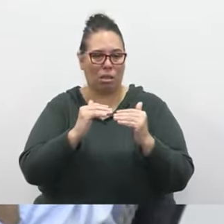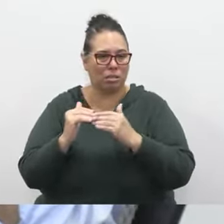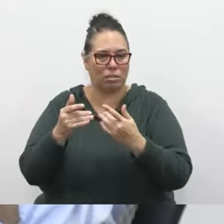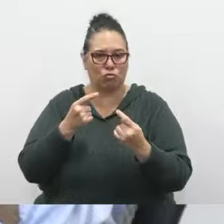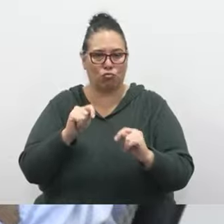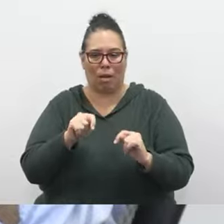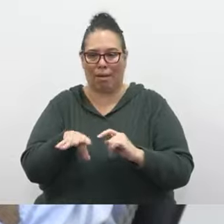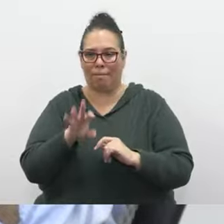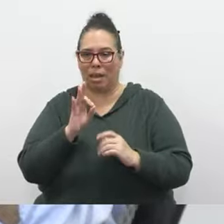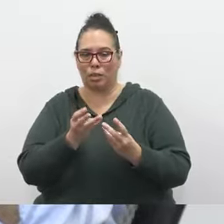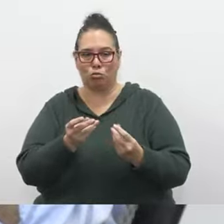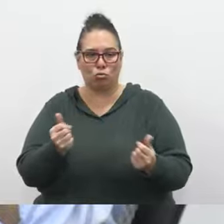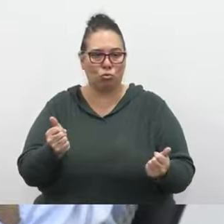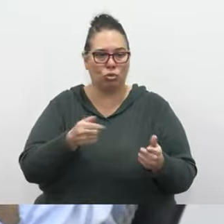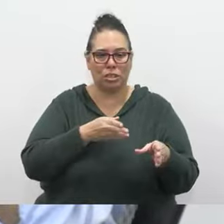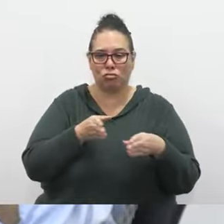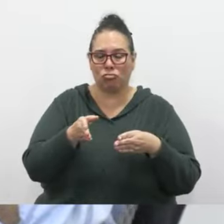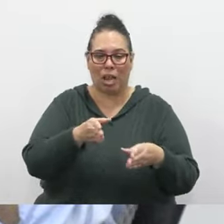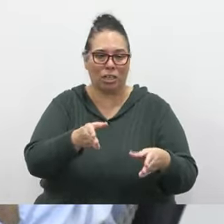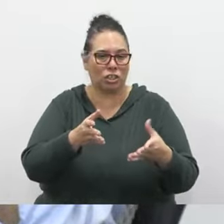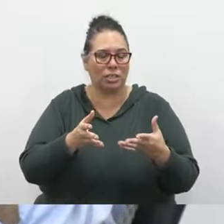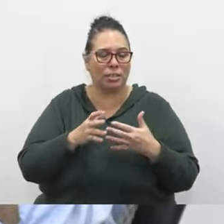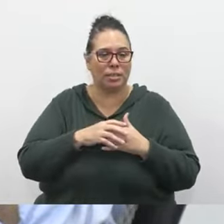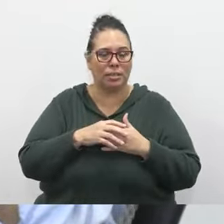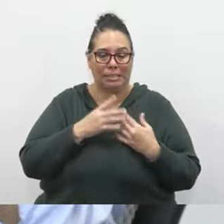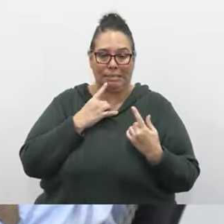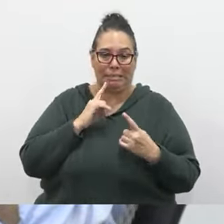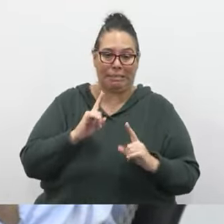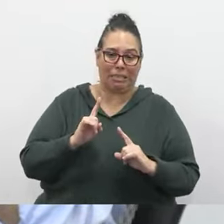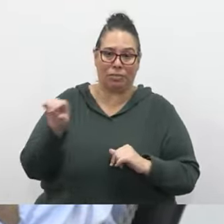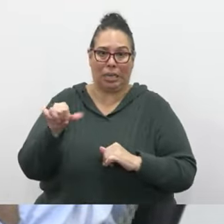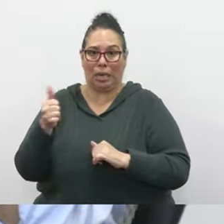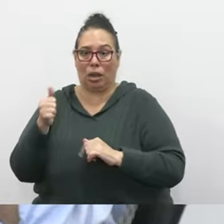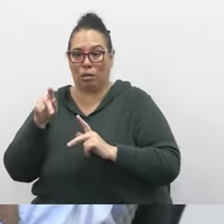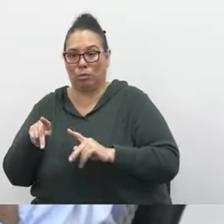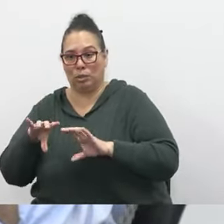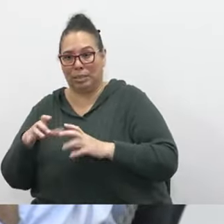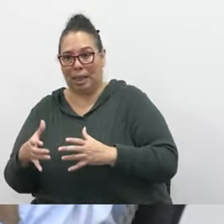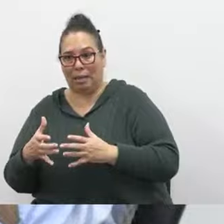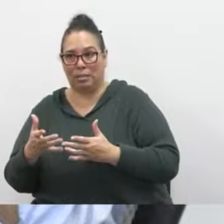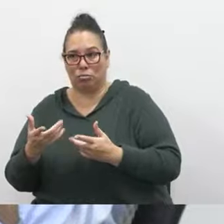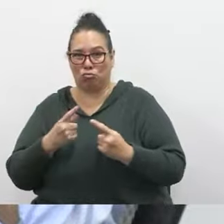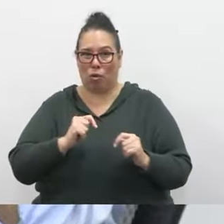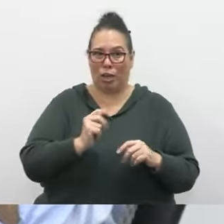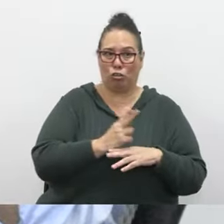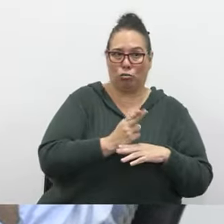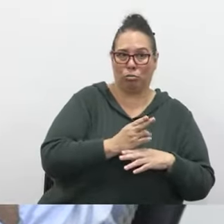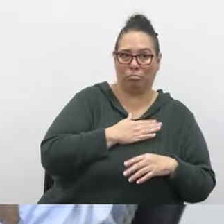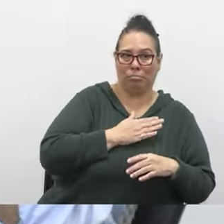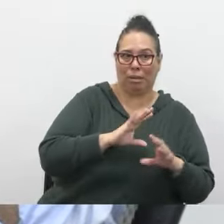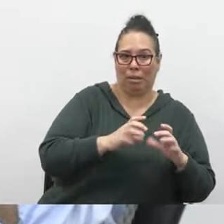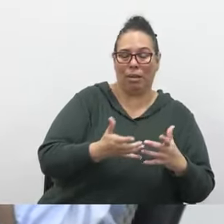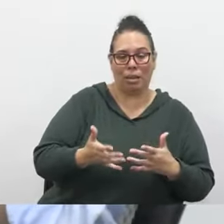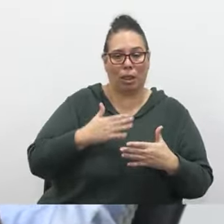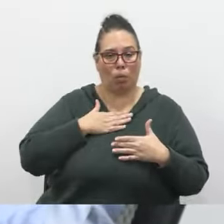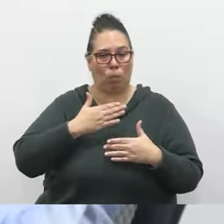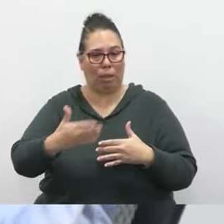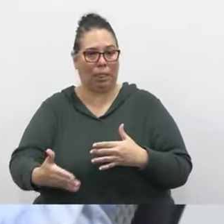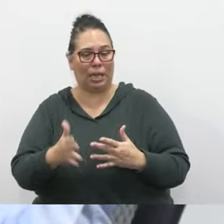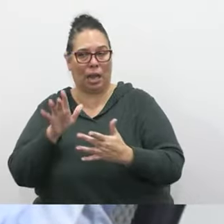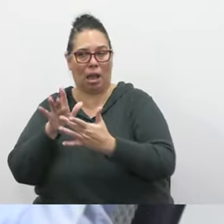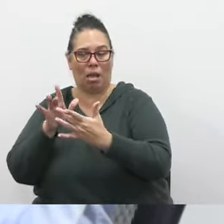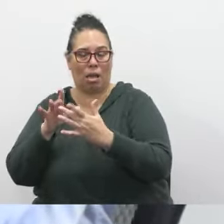to find solutions and strategies that were successful in someone else's class. They're willing to reach out to